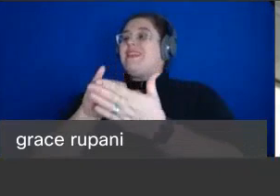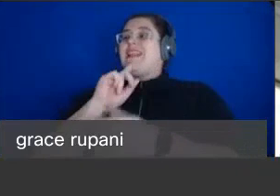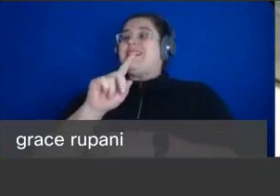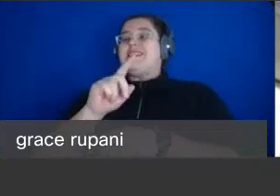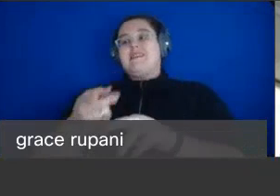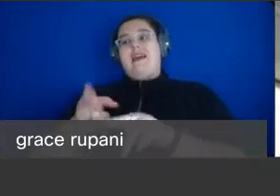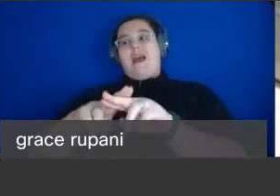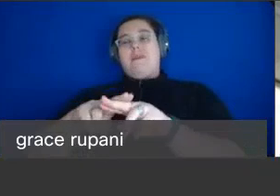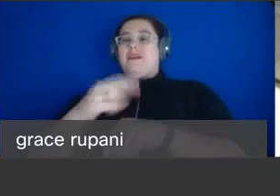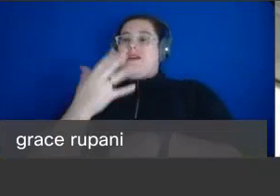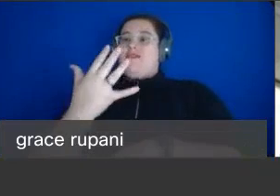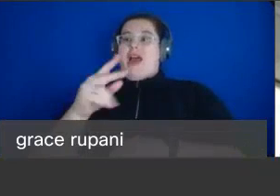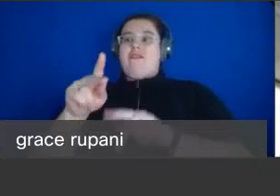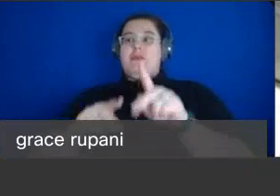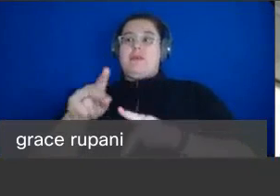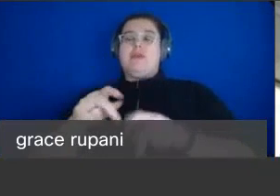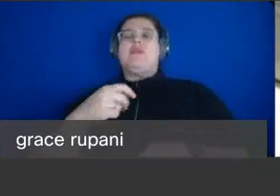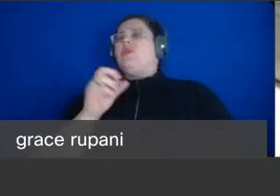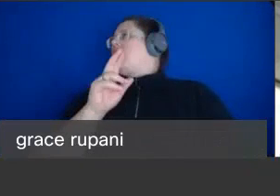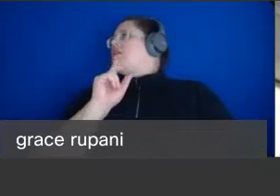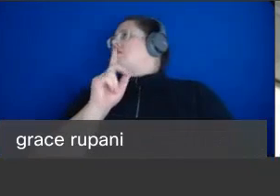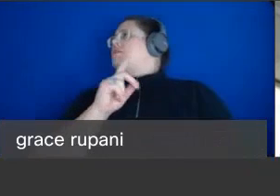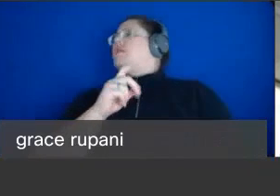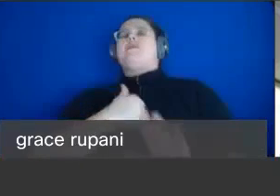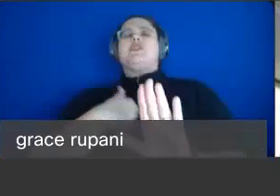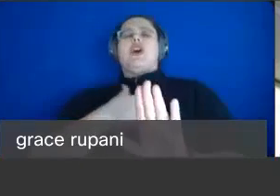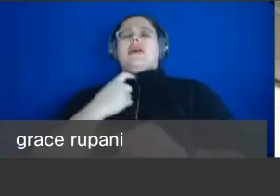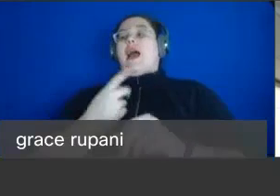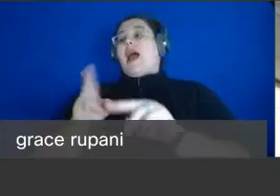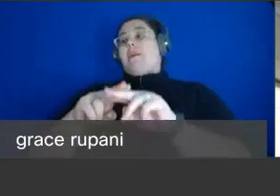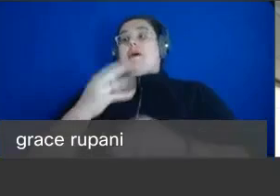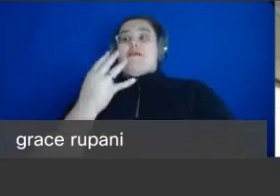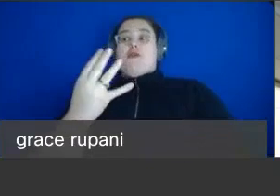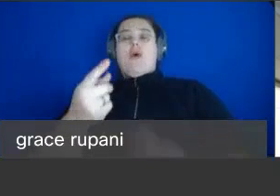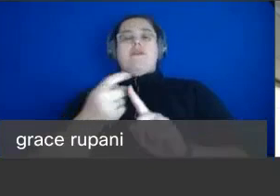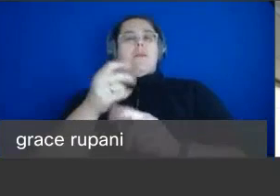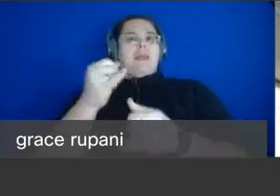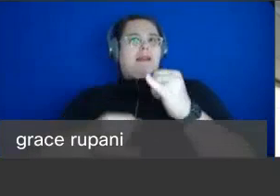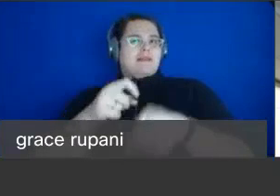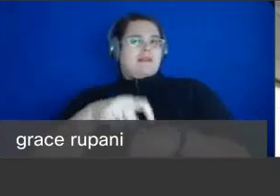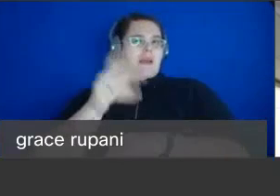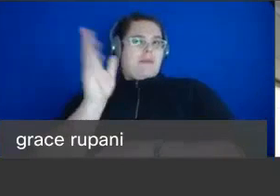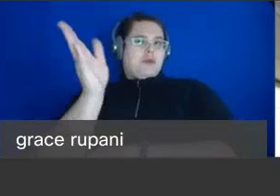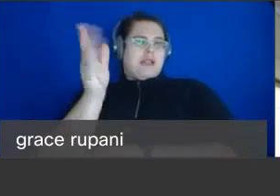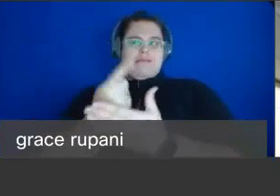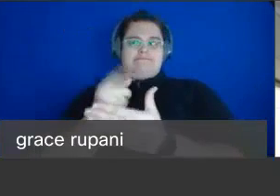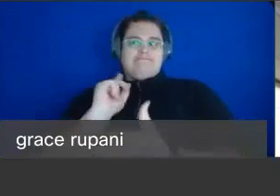from I'm sorry, that's up 4 from last presentation. We have